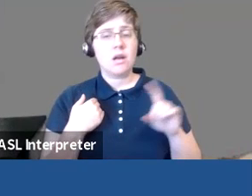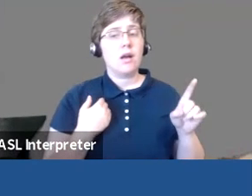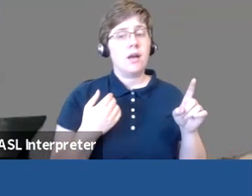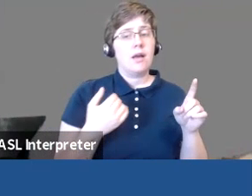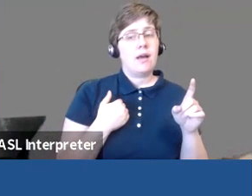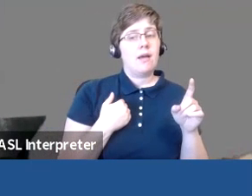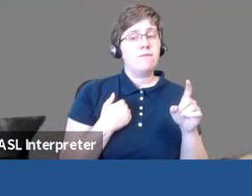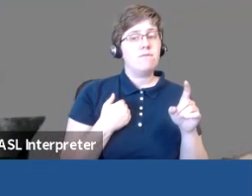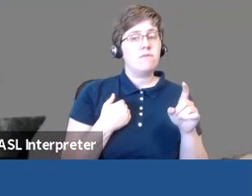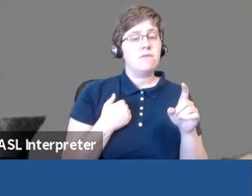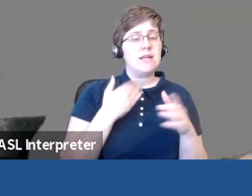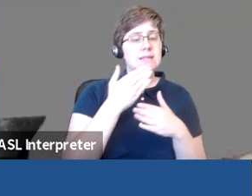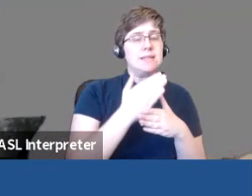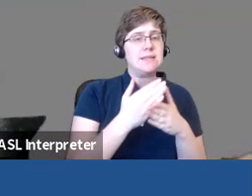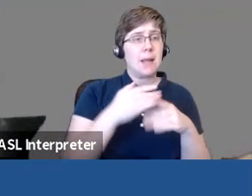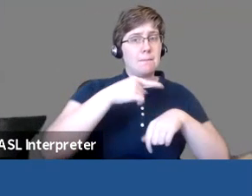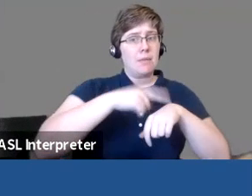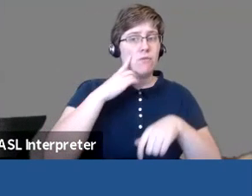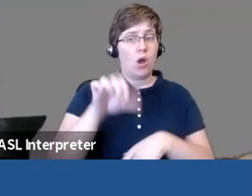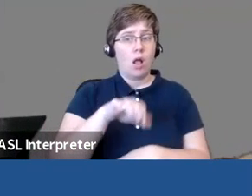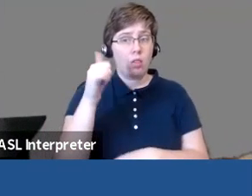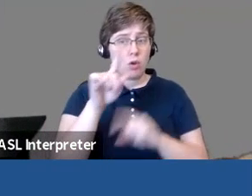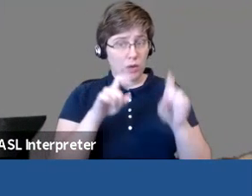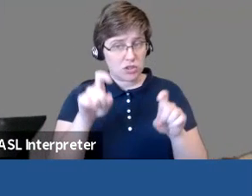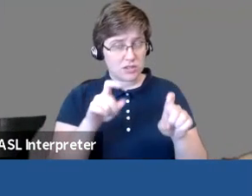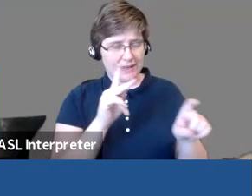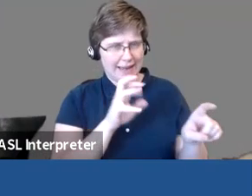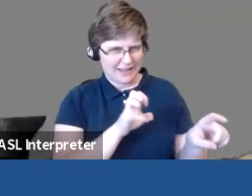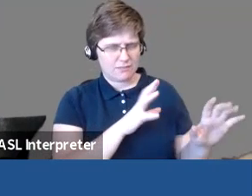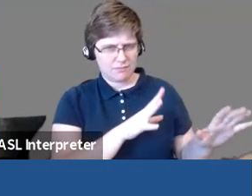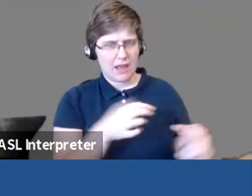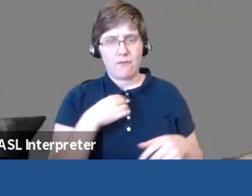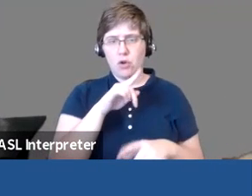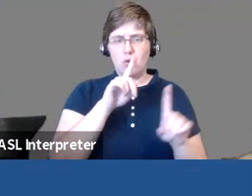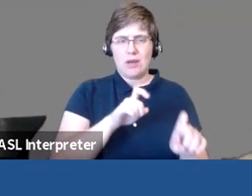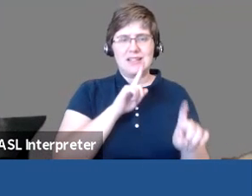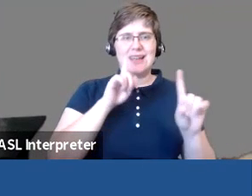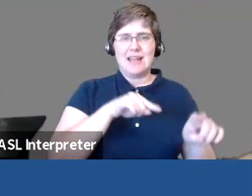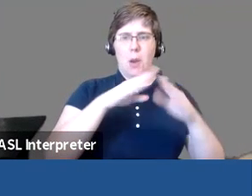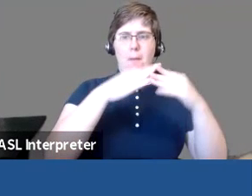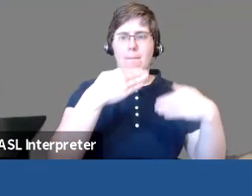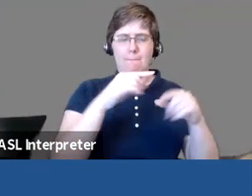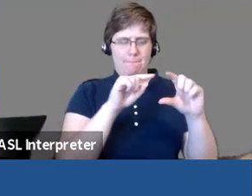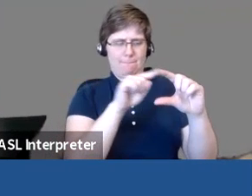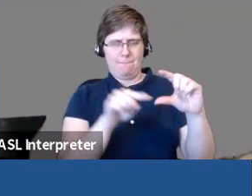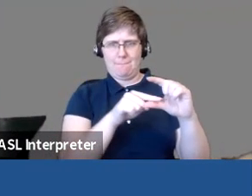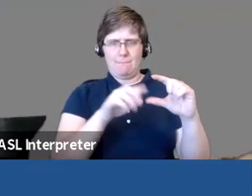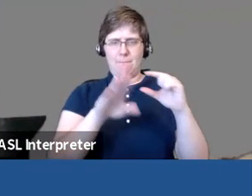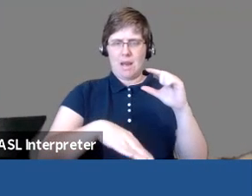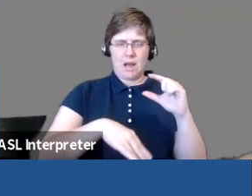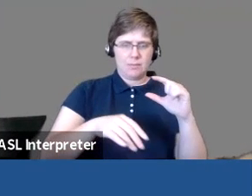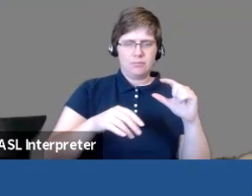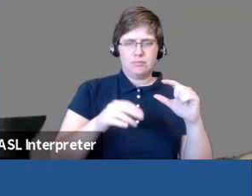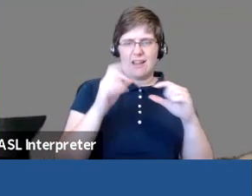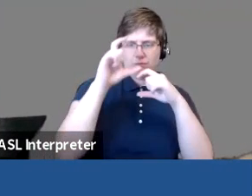We do have some time for any other questions. There's a Q&A box at the bottom of the screen if anybody wants to